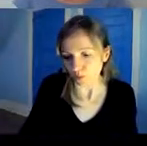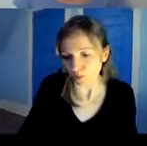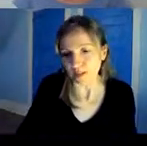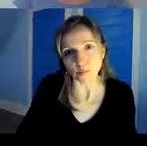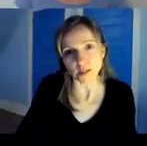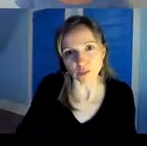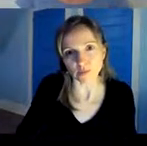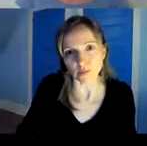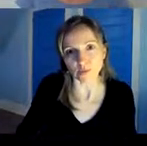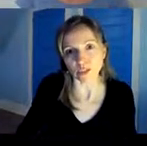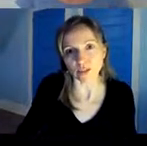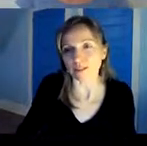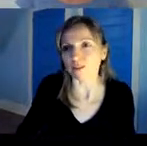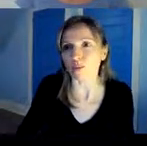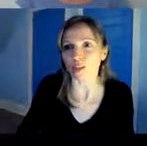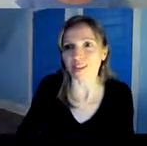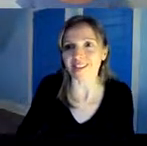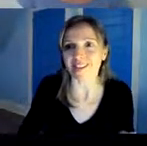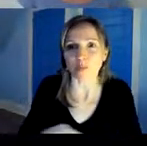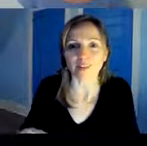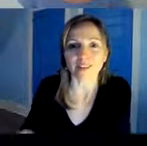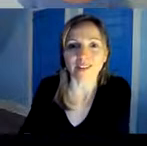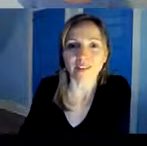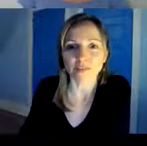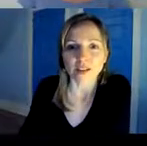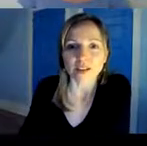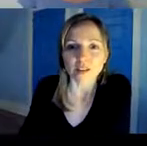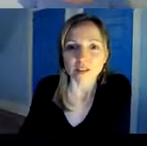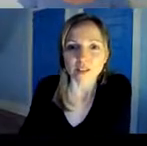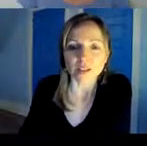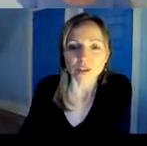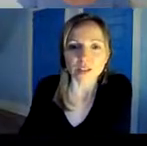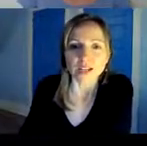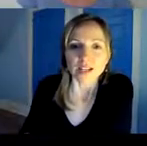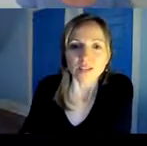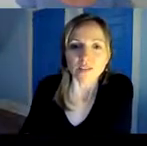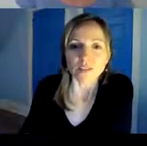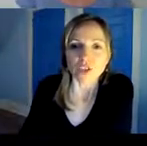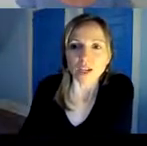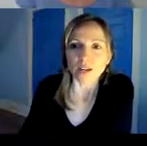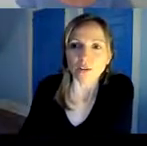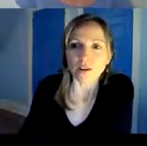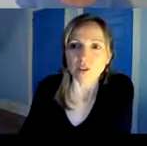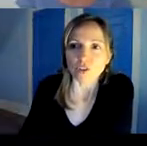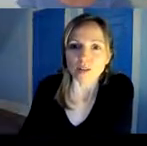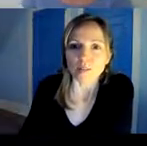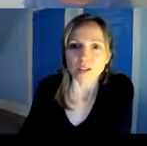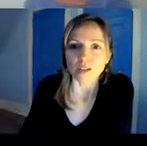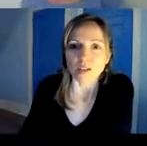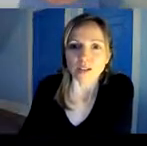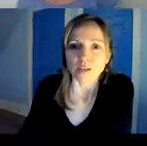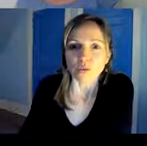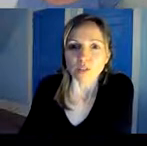The root, I have a picture of the root, just if you were curious, because I've pulled out a lot of garlic mustard, is often J or S